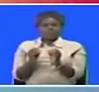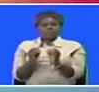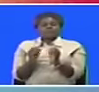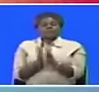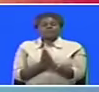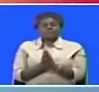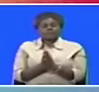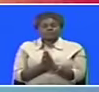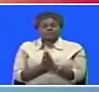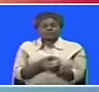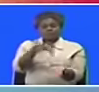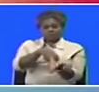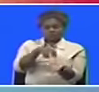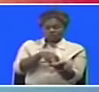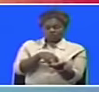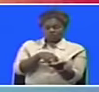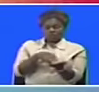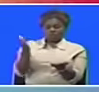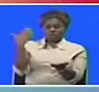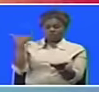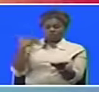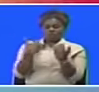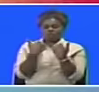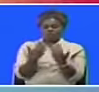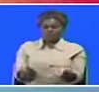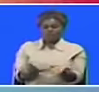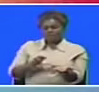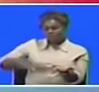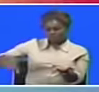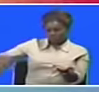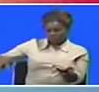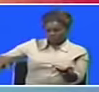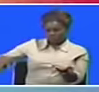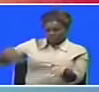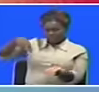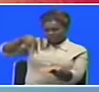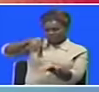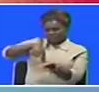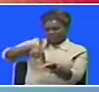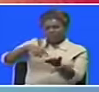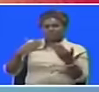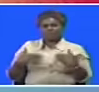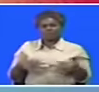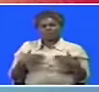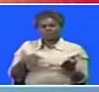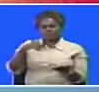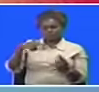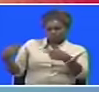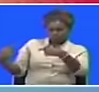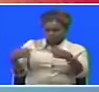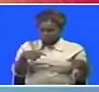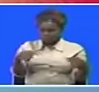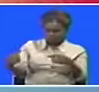Well, those were the scenes early on in Nyali constituency as aspirants involve themselves or